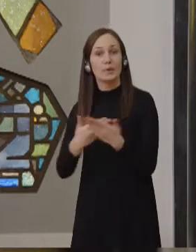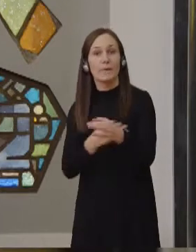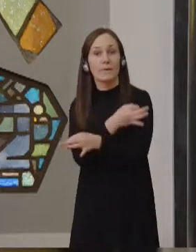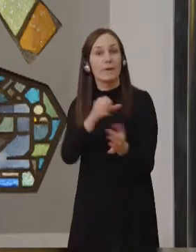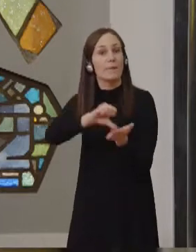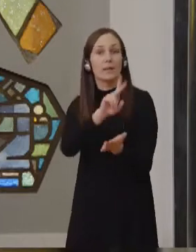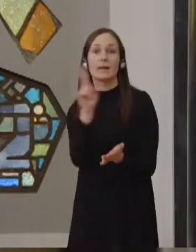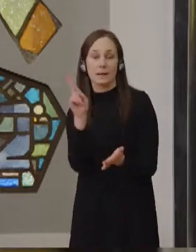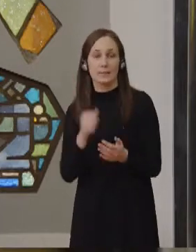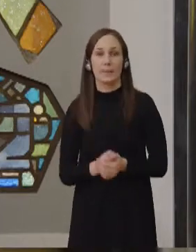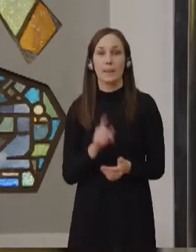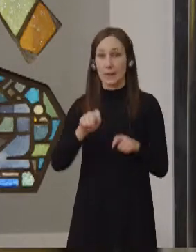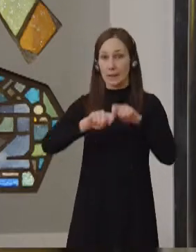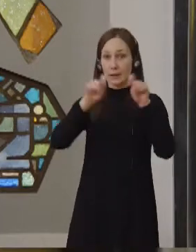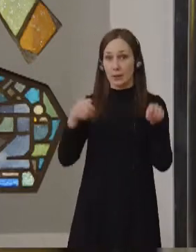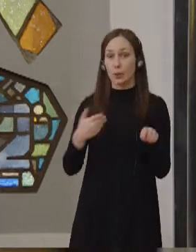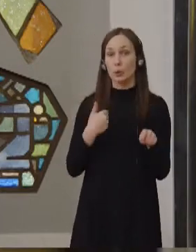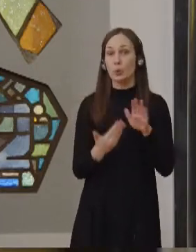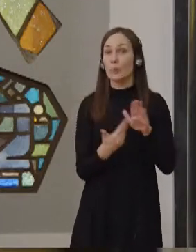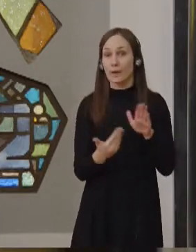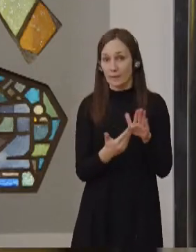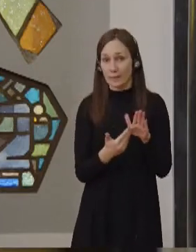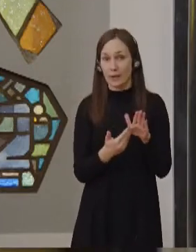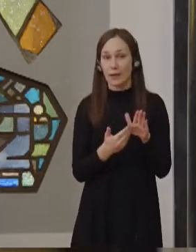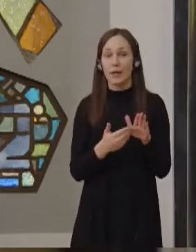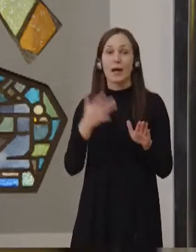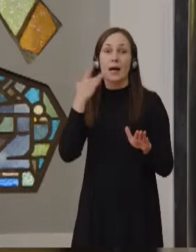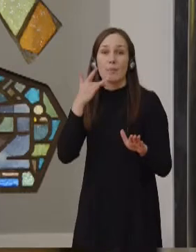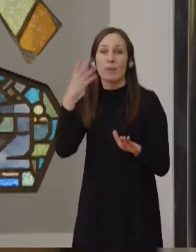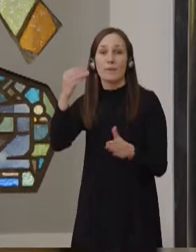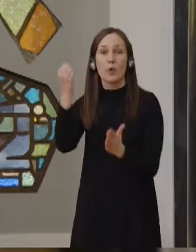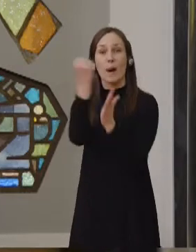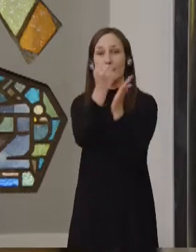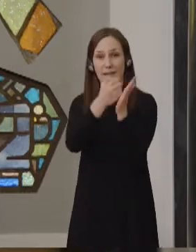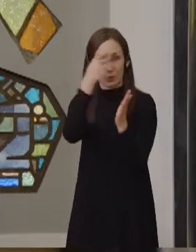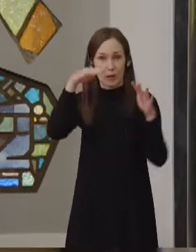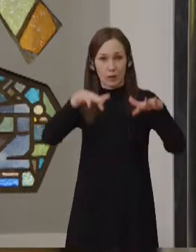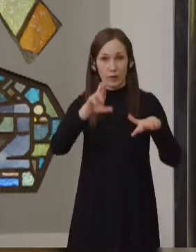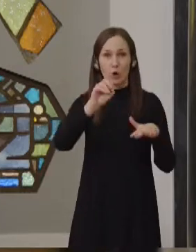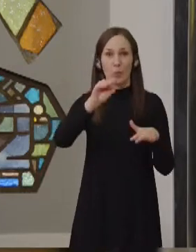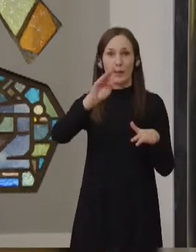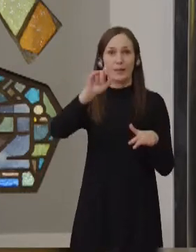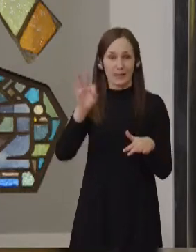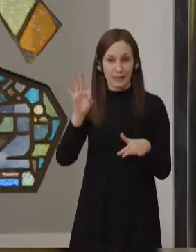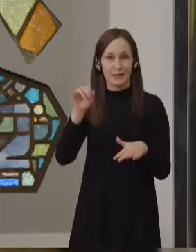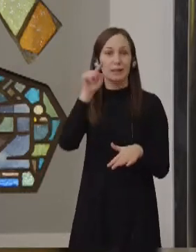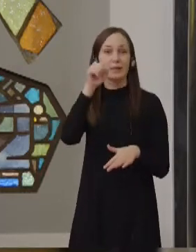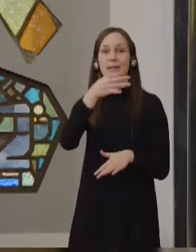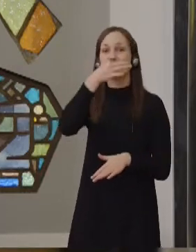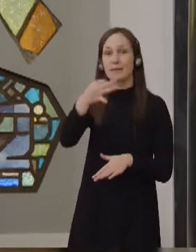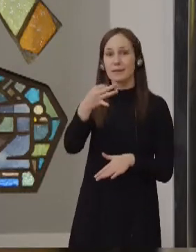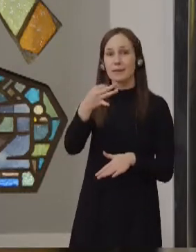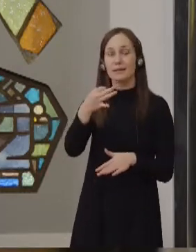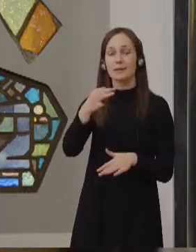diskusijos of the law. dalyvius, I'll tačiau soon pradžioje introduce the noriu participants, pakviesti the Jungtinių panelists Amerikos of the valstijų debate. But ambasadorių first and Lietuvoje foremost, I'd Robertą like to give the Gilchristą, floor kuris to tars U.S.